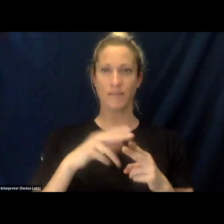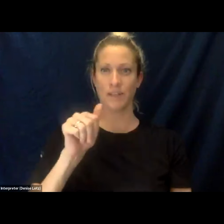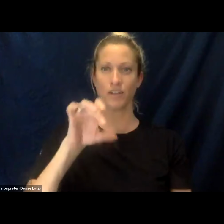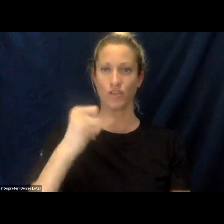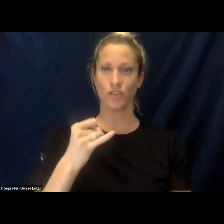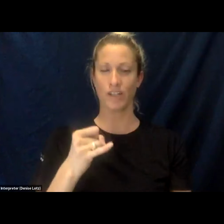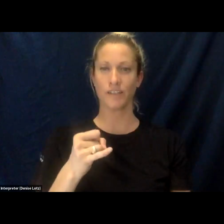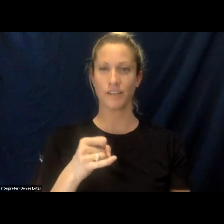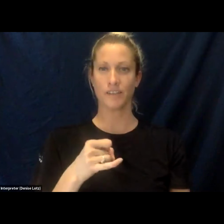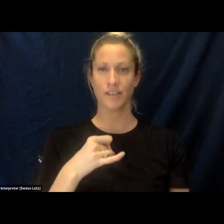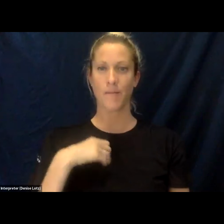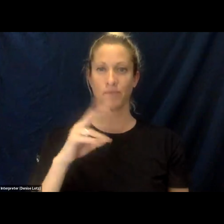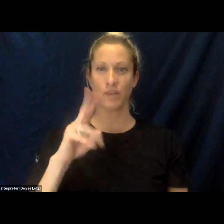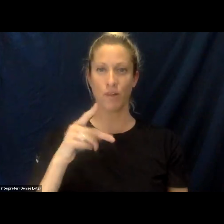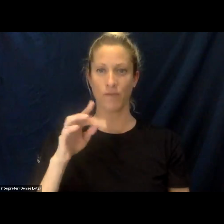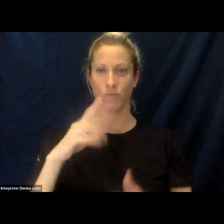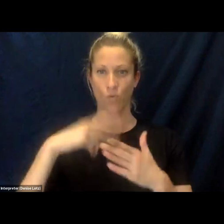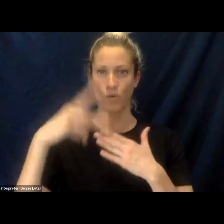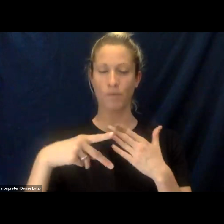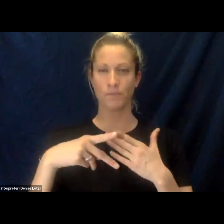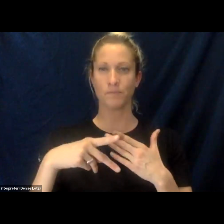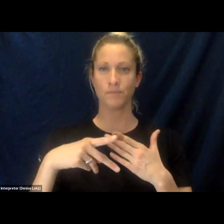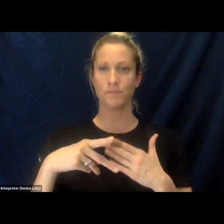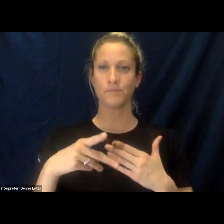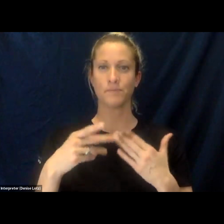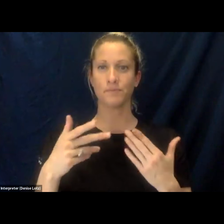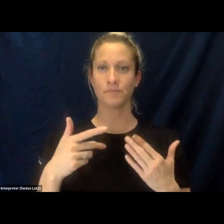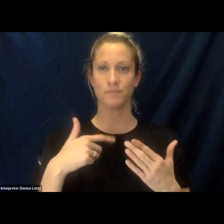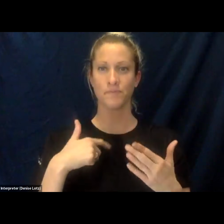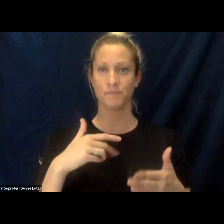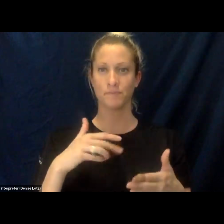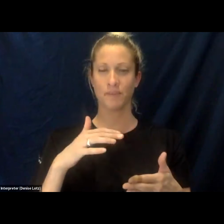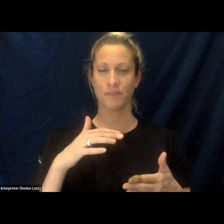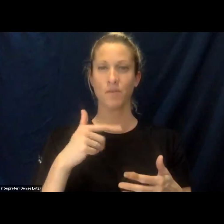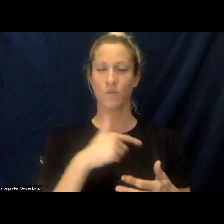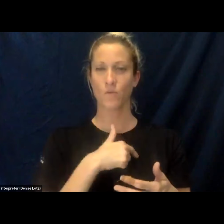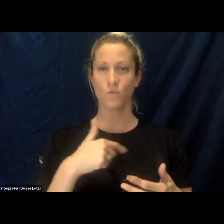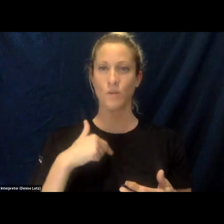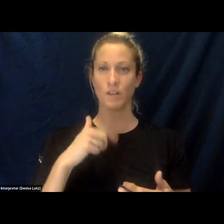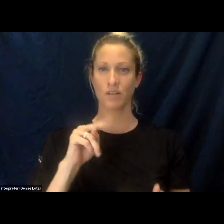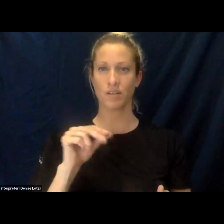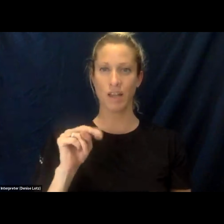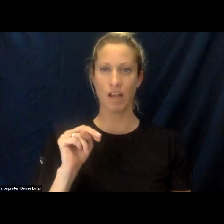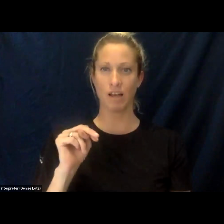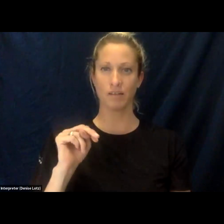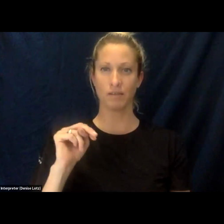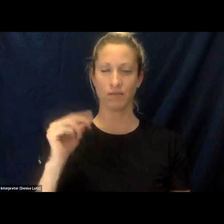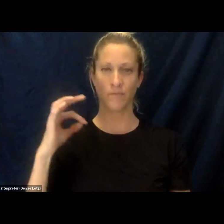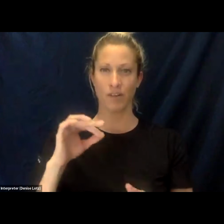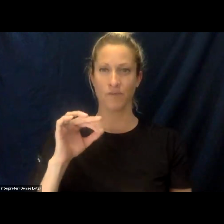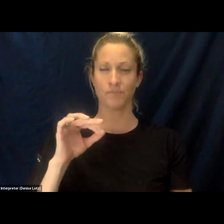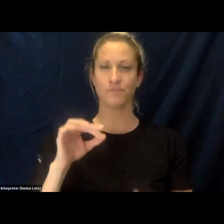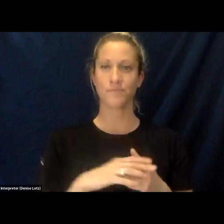Middleton. I am the Senior Vice President of Programs at Human IT. So we are a nonprofit nonprofit founded in 2012 out of Los